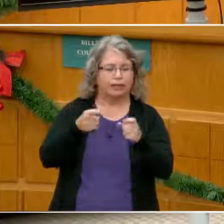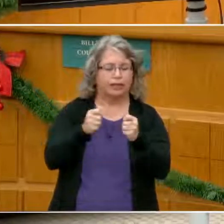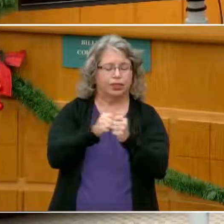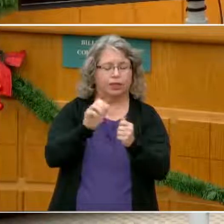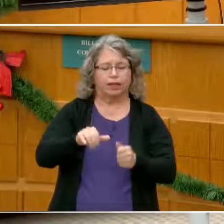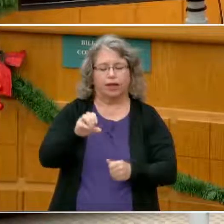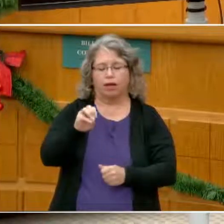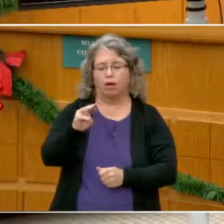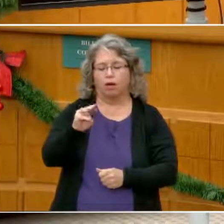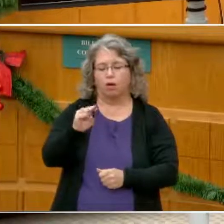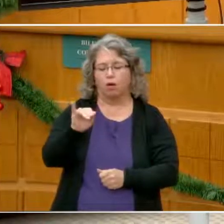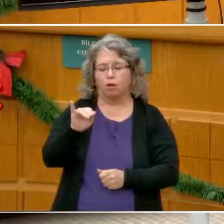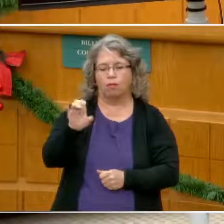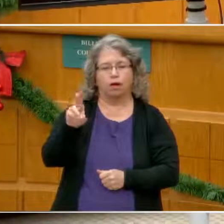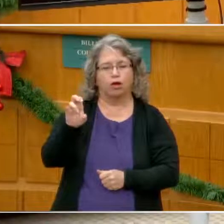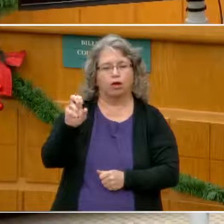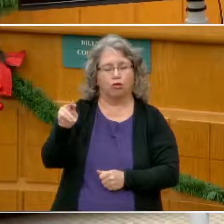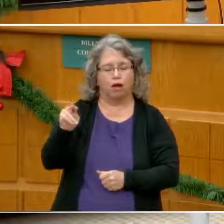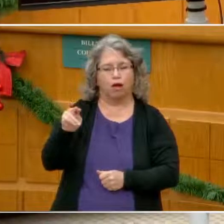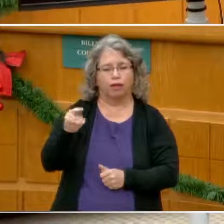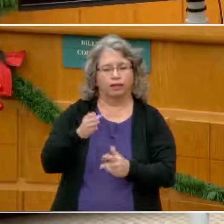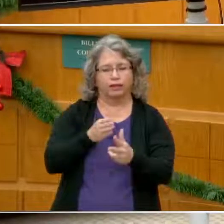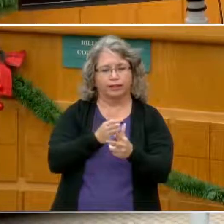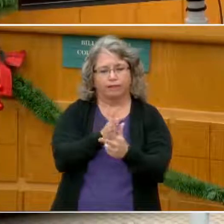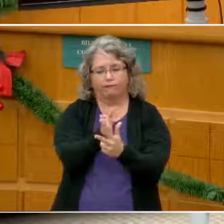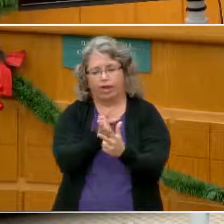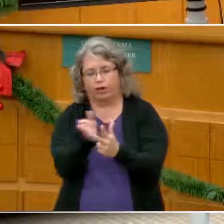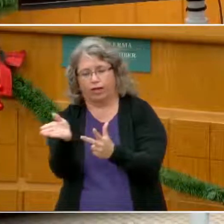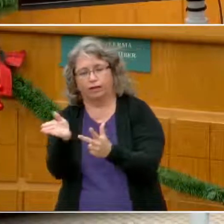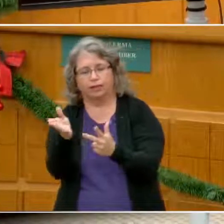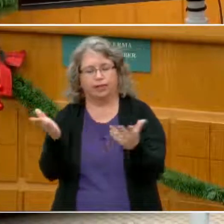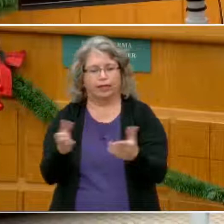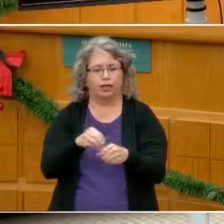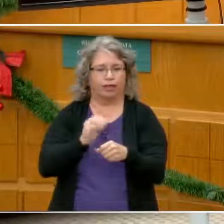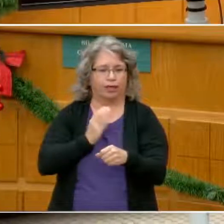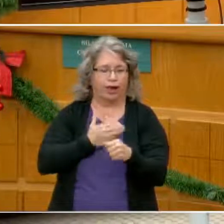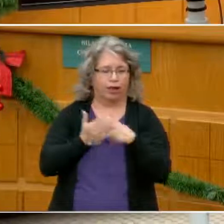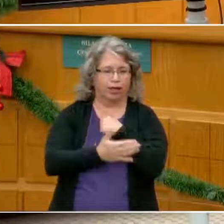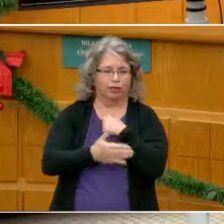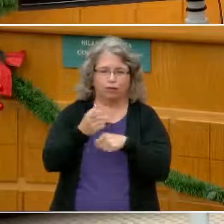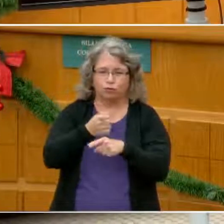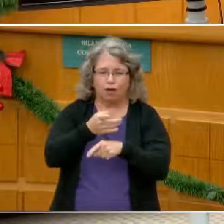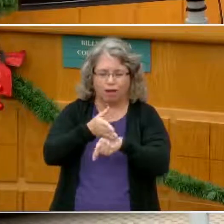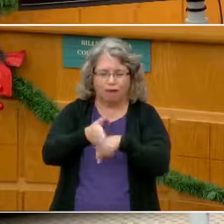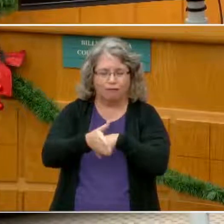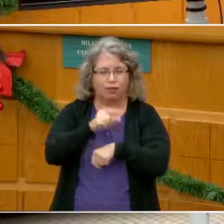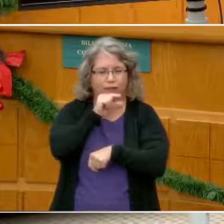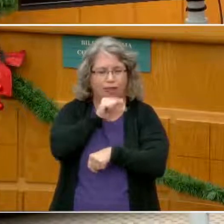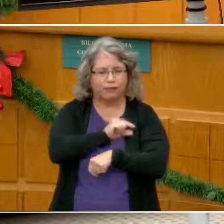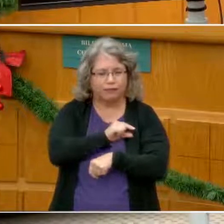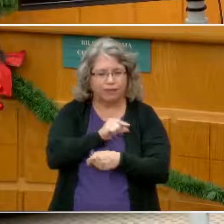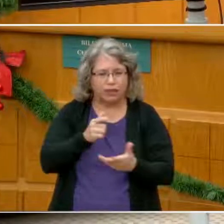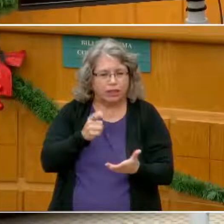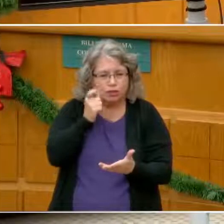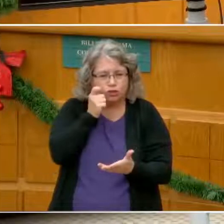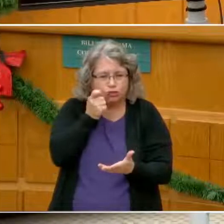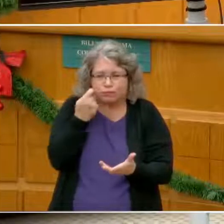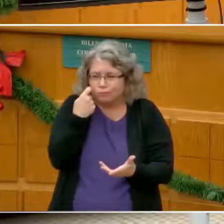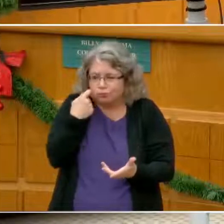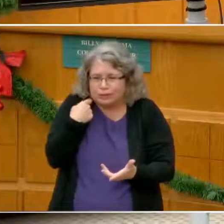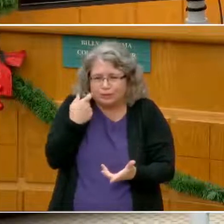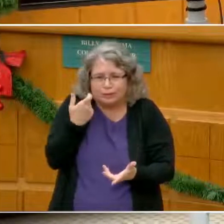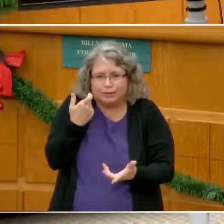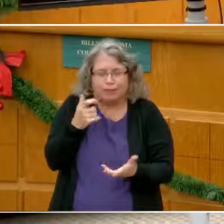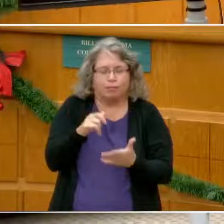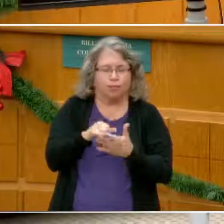here in our country, and it arrived just after Thanksgiving. Isn't it amazing? Just such a short time ago has